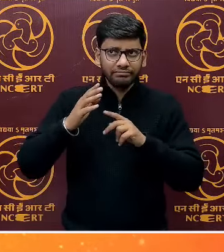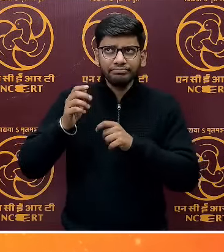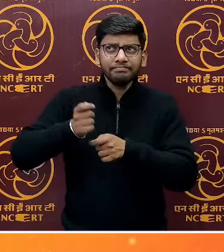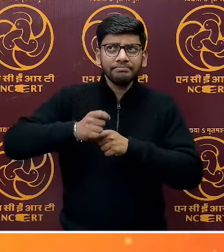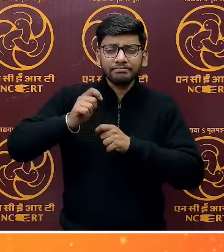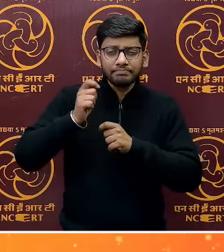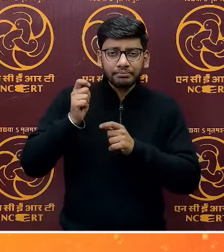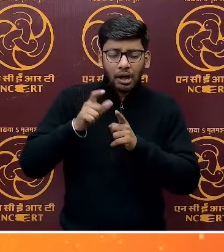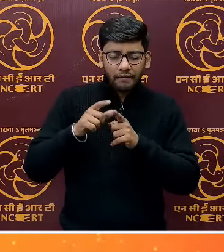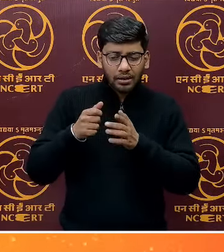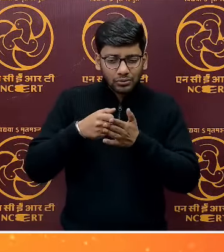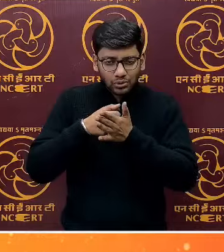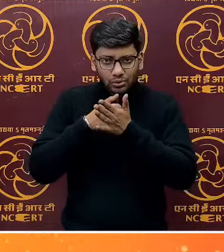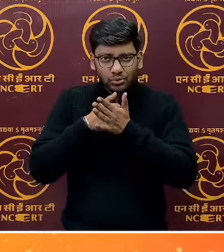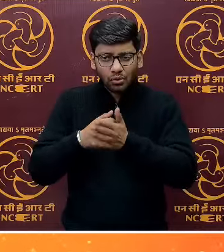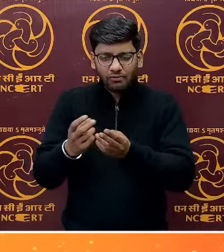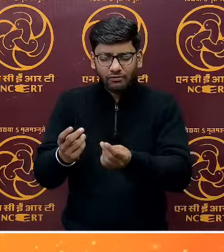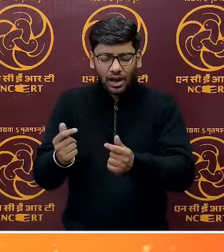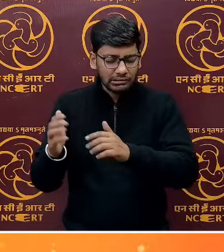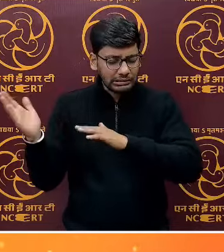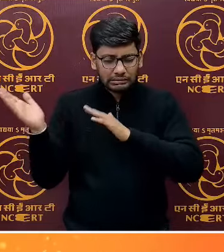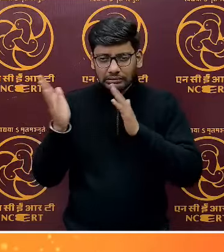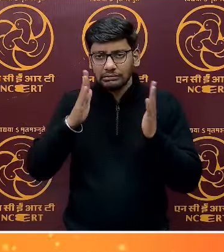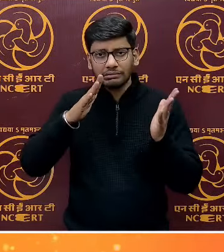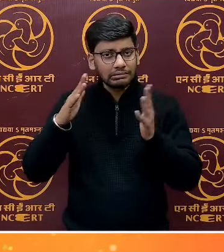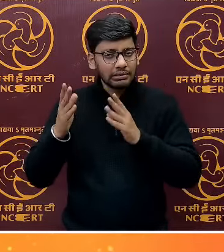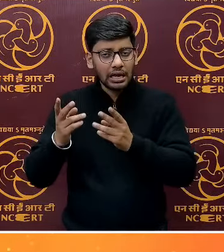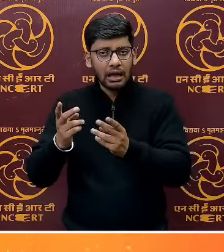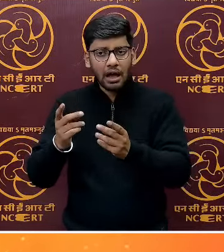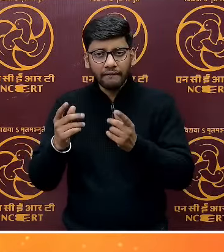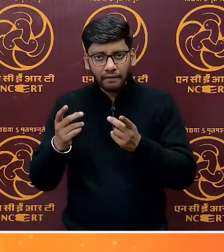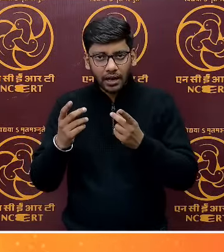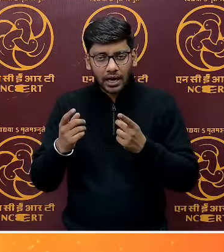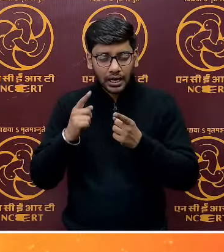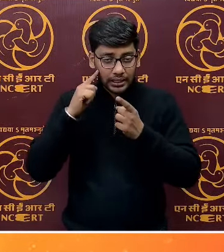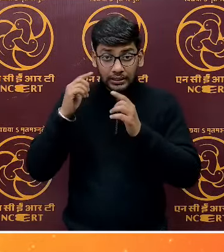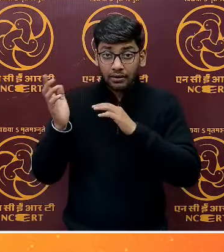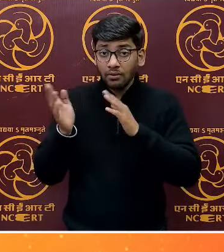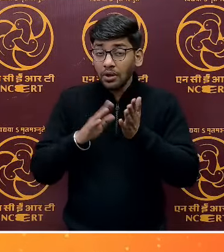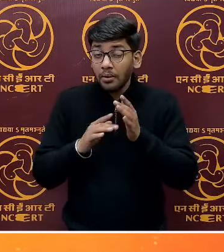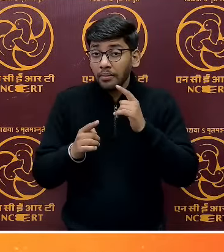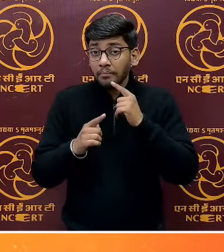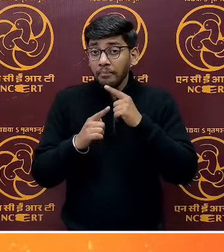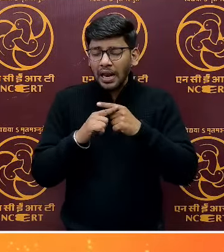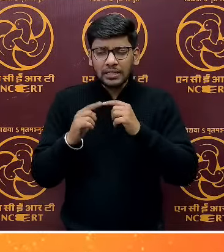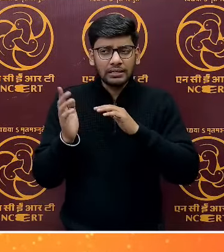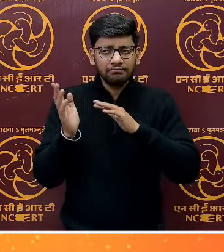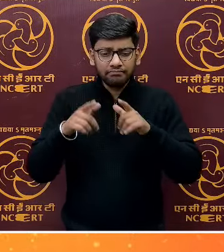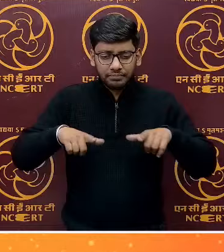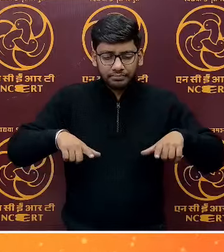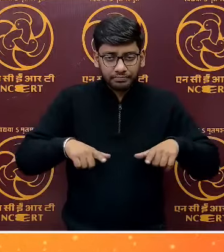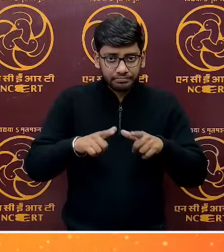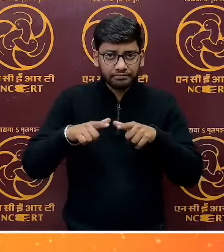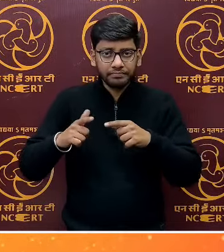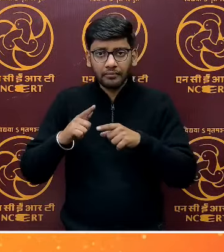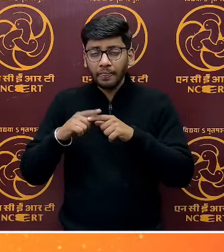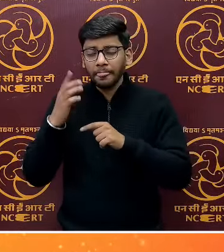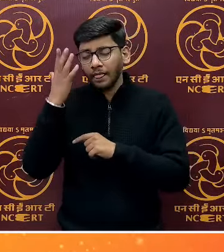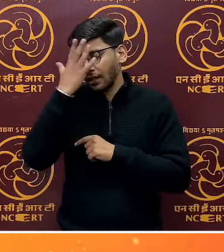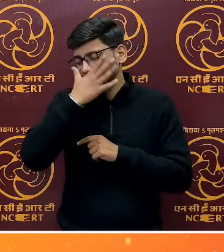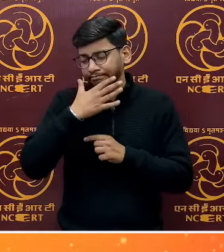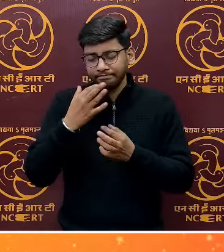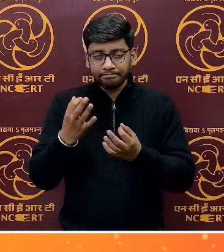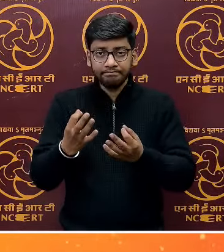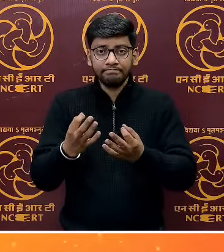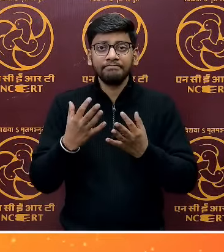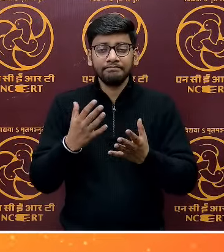is a strong wind, we hear it through the windows, we hear it in the trees, in the jungles, and so on. So it's a very beautiful